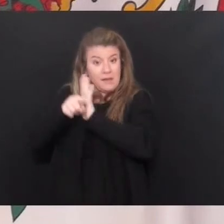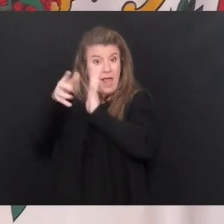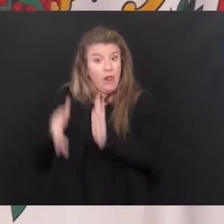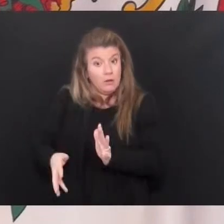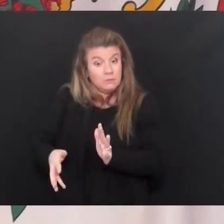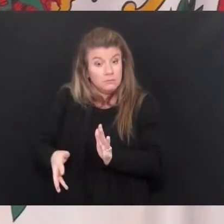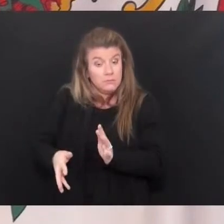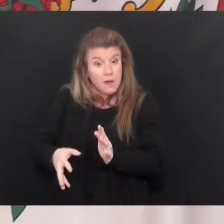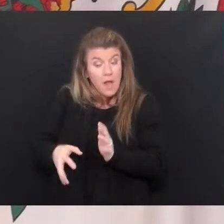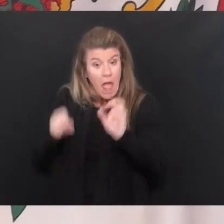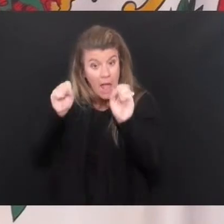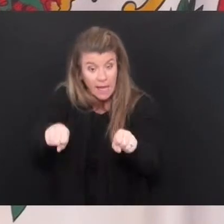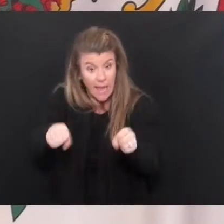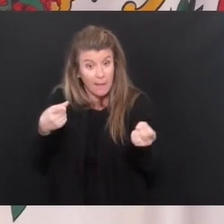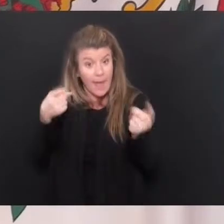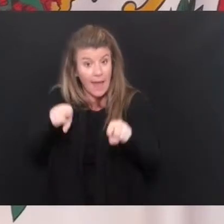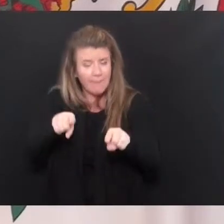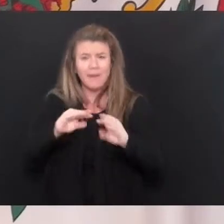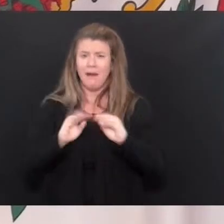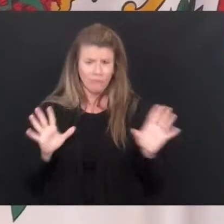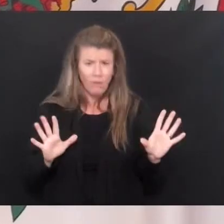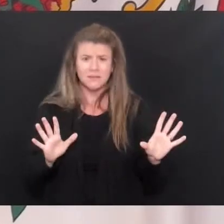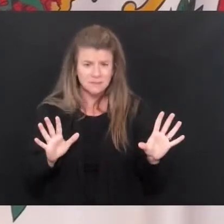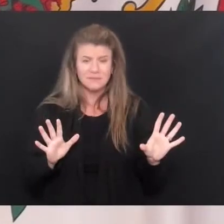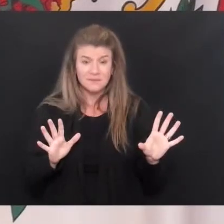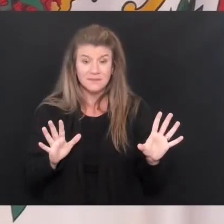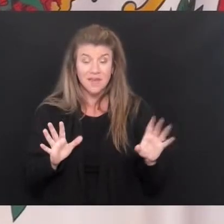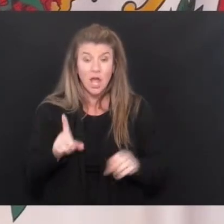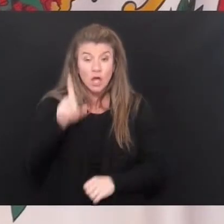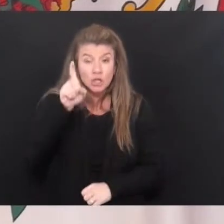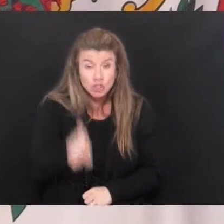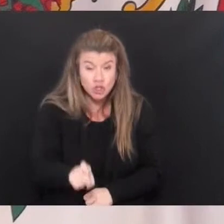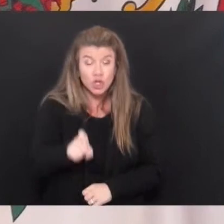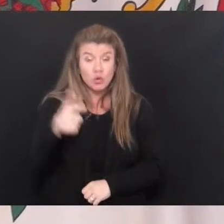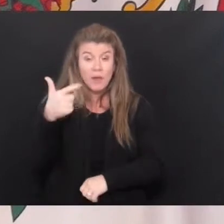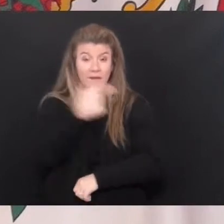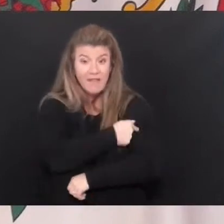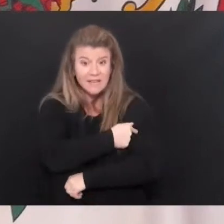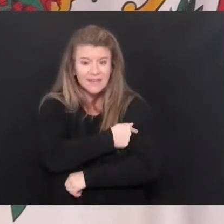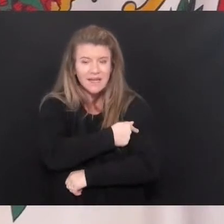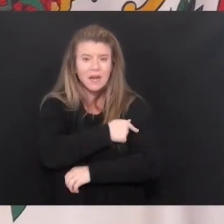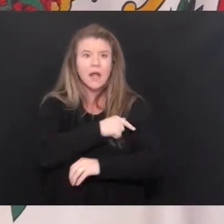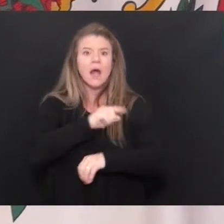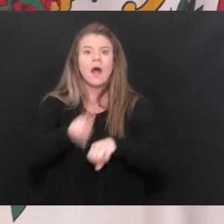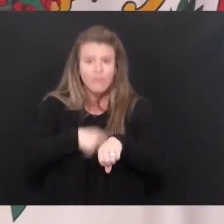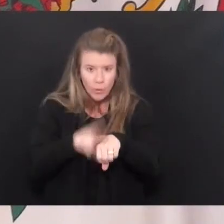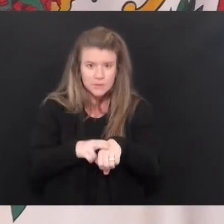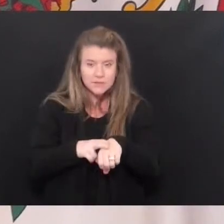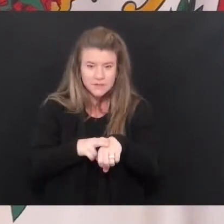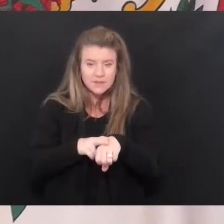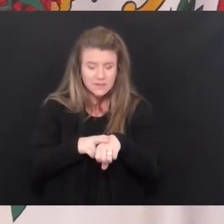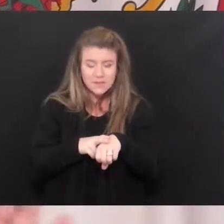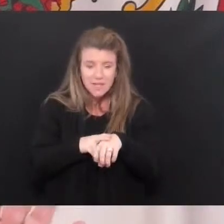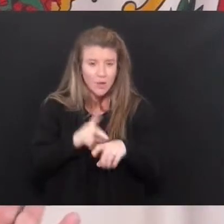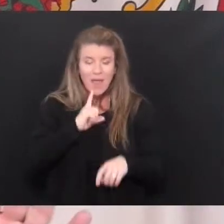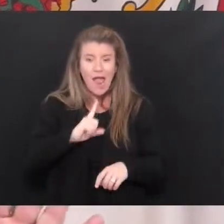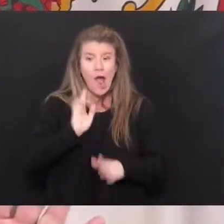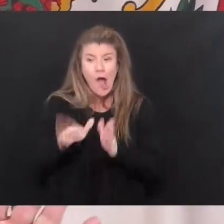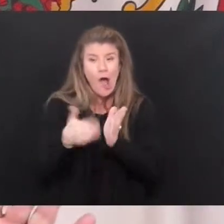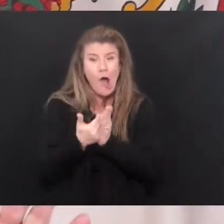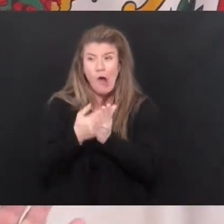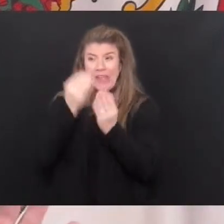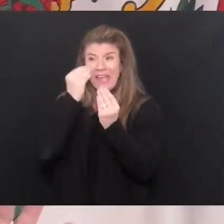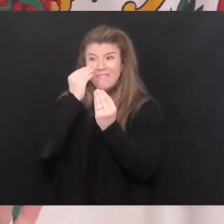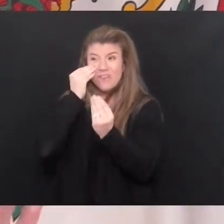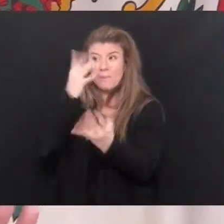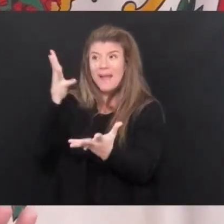Of course it can happen. Should we be vaccinated? Of course we should be vaccinated. All the data in the